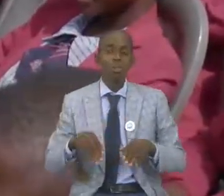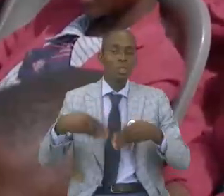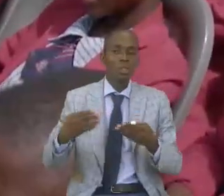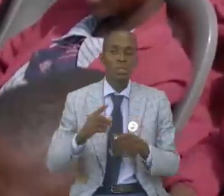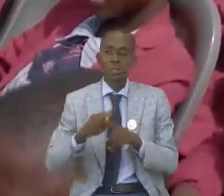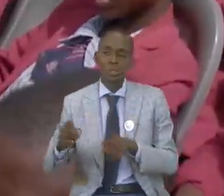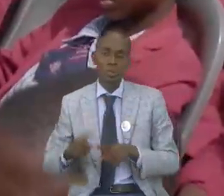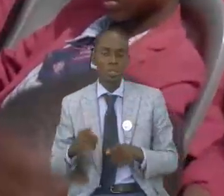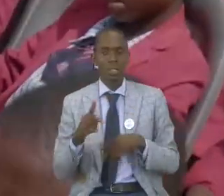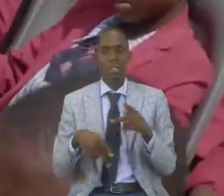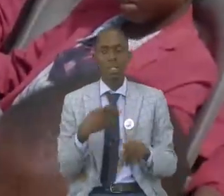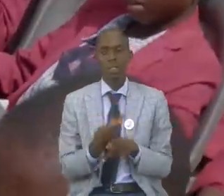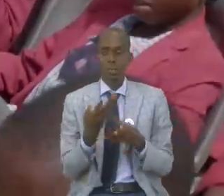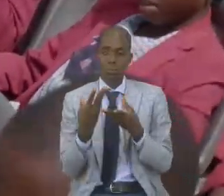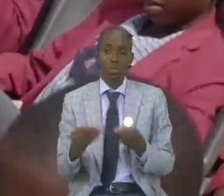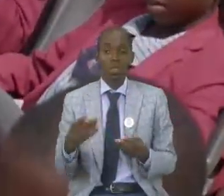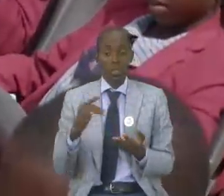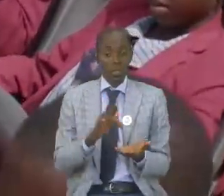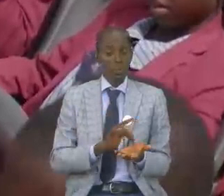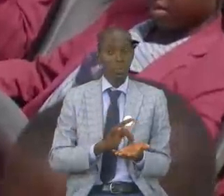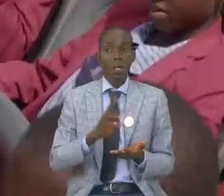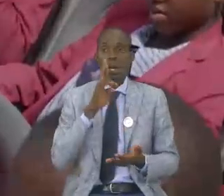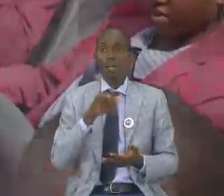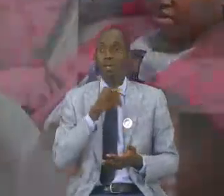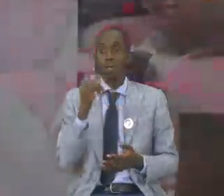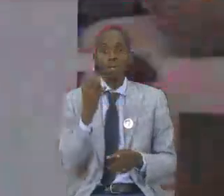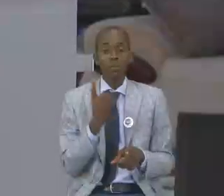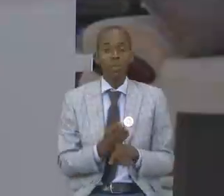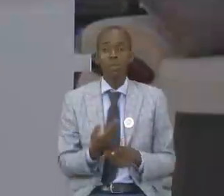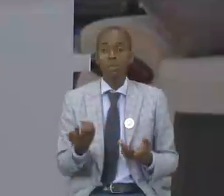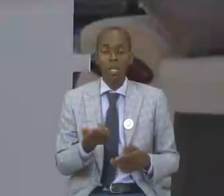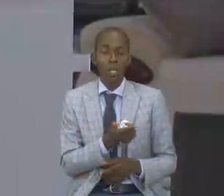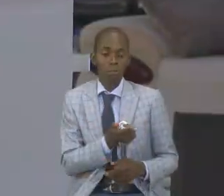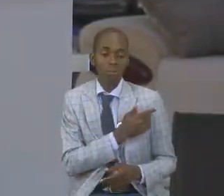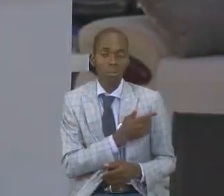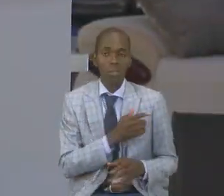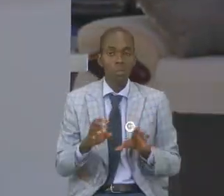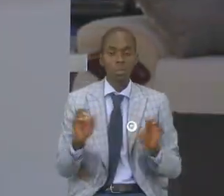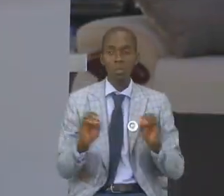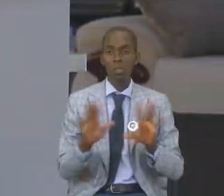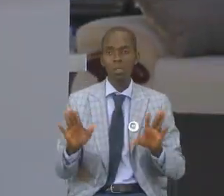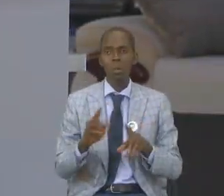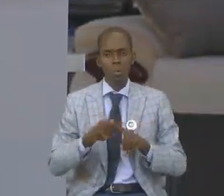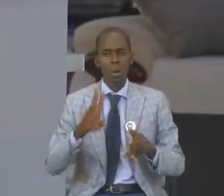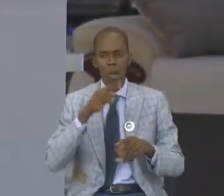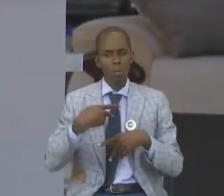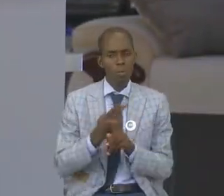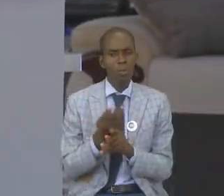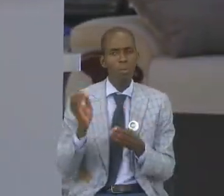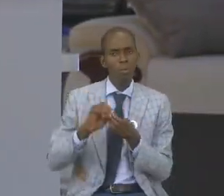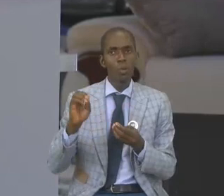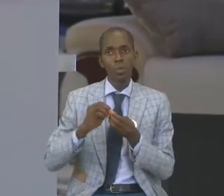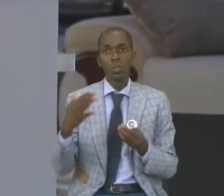has come. The pharmacies are not standing still, and they're producing something, and the medical journal is